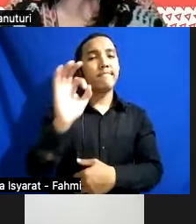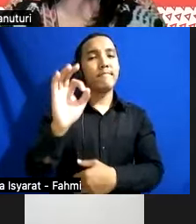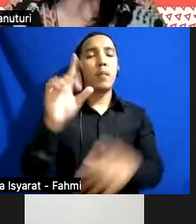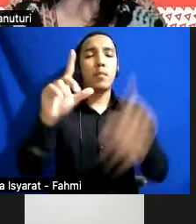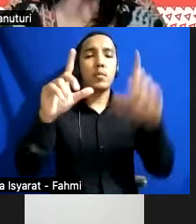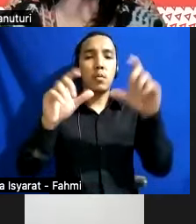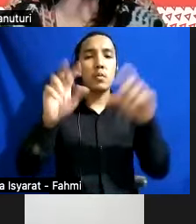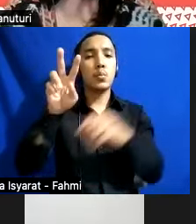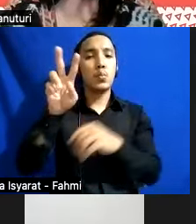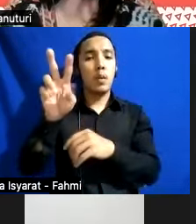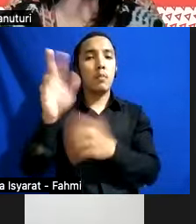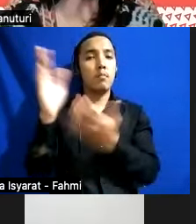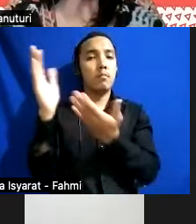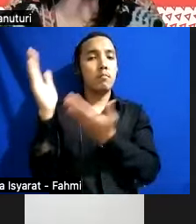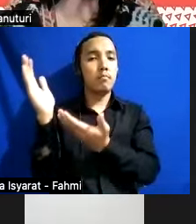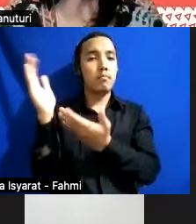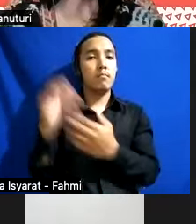here,